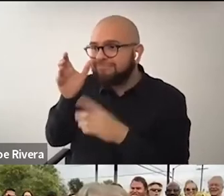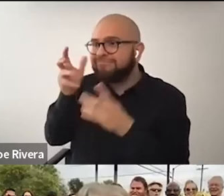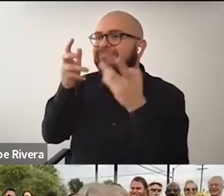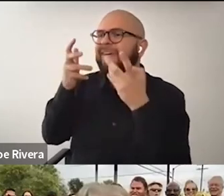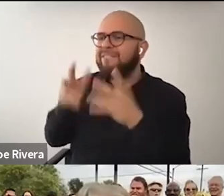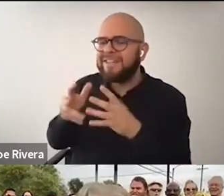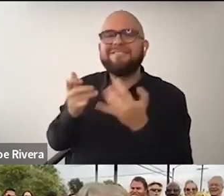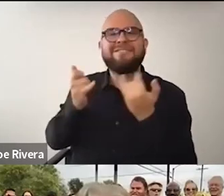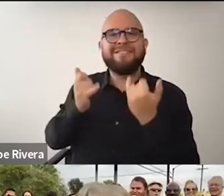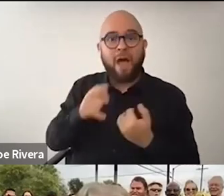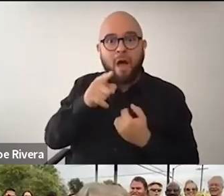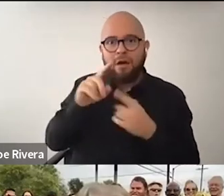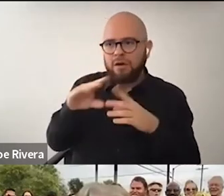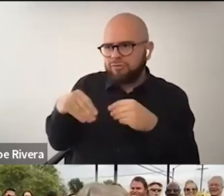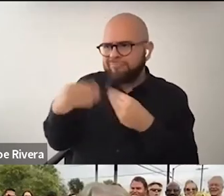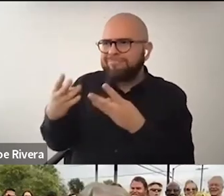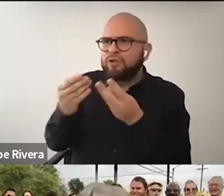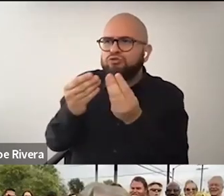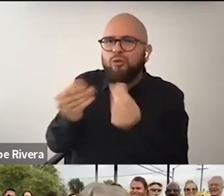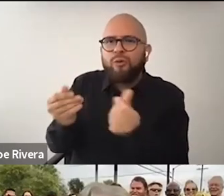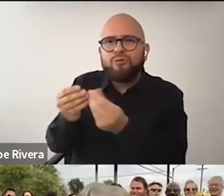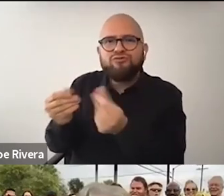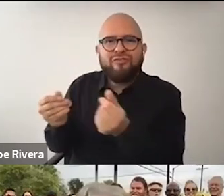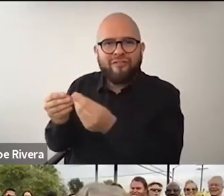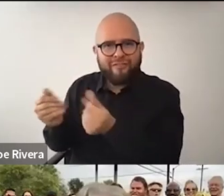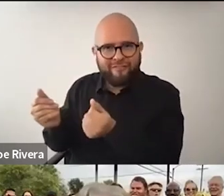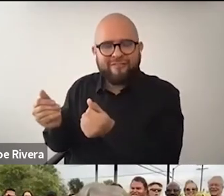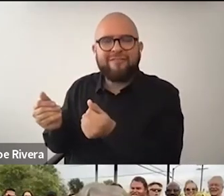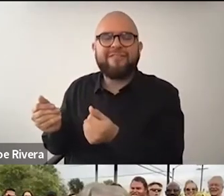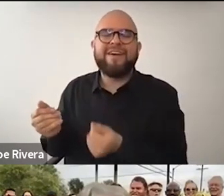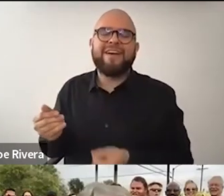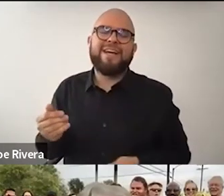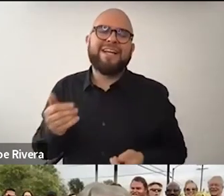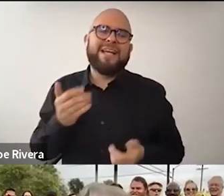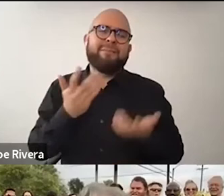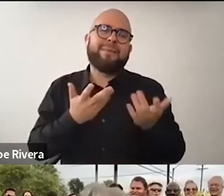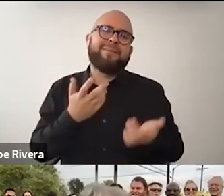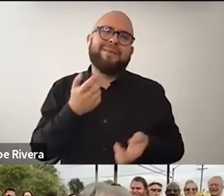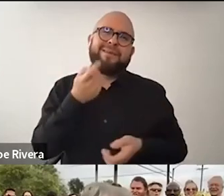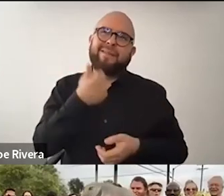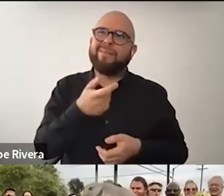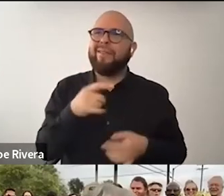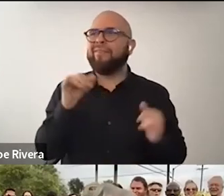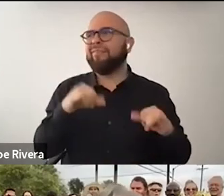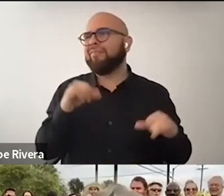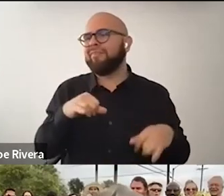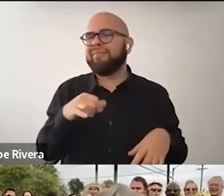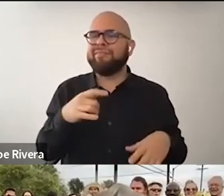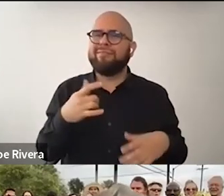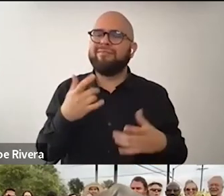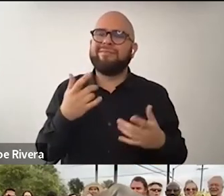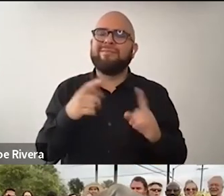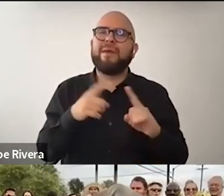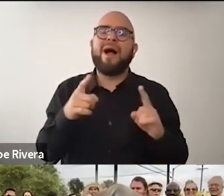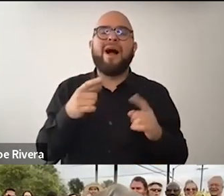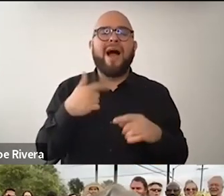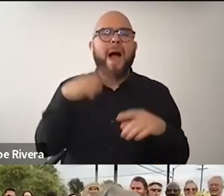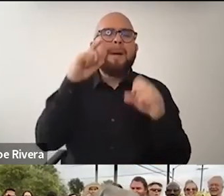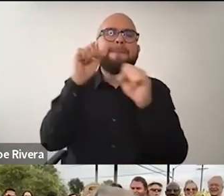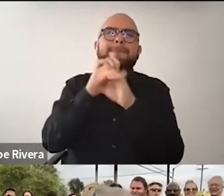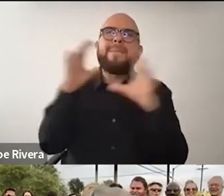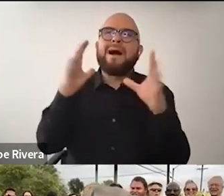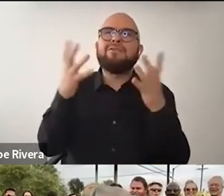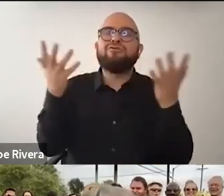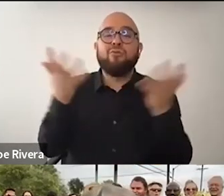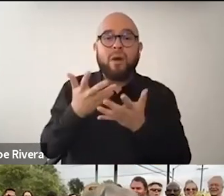I always imagine, this is probably a cliche, but I imagine the little ant trying to push something up the hill all by itself. And then